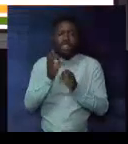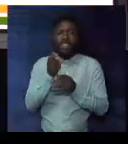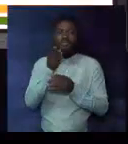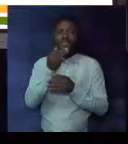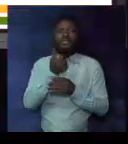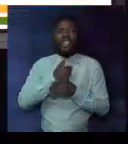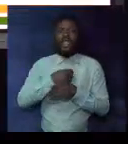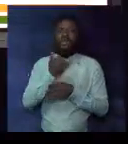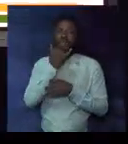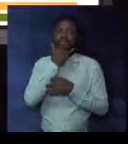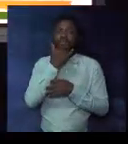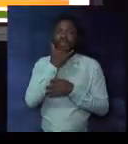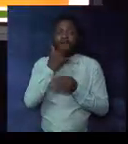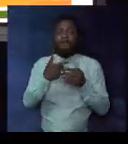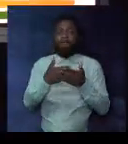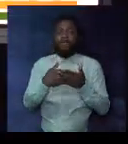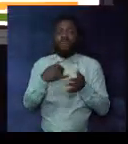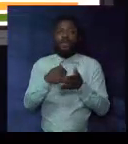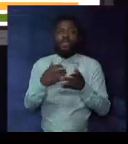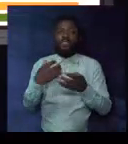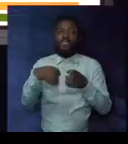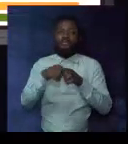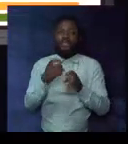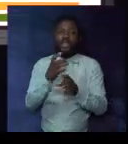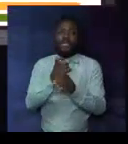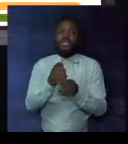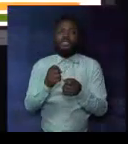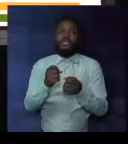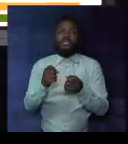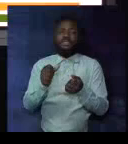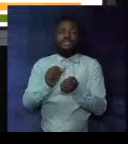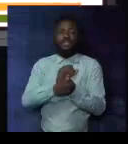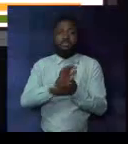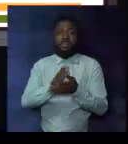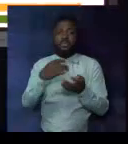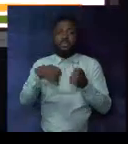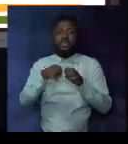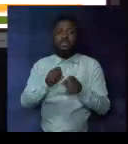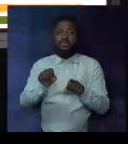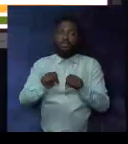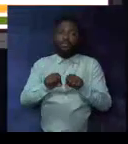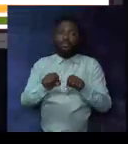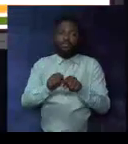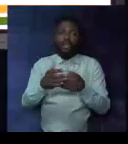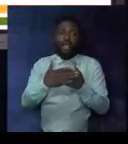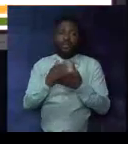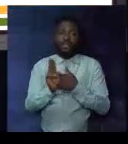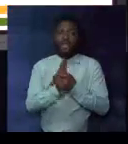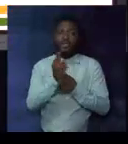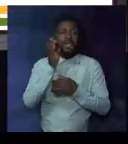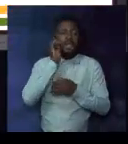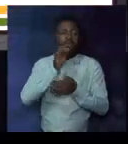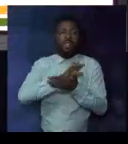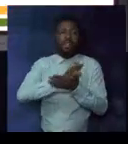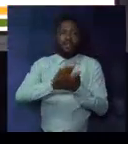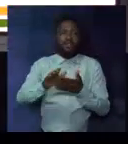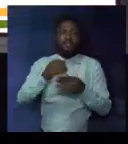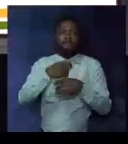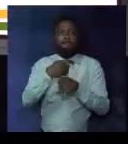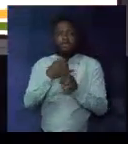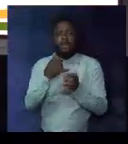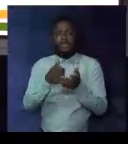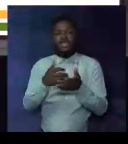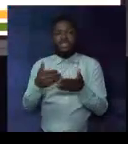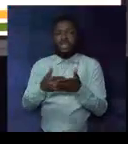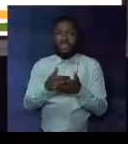if there is any fault in the car before it even gets spoiled. Even the shoes, after being used, he will clean it and make it to be very